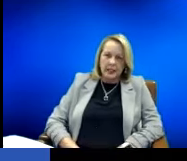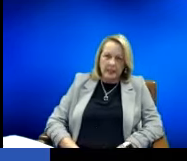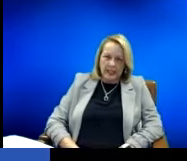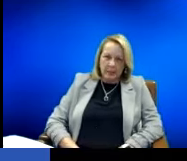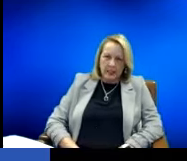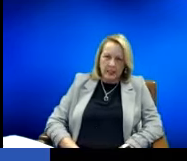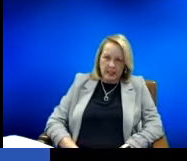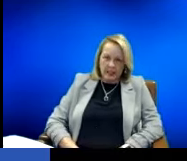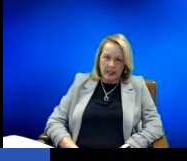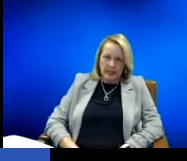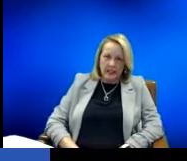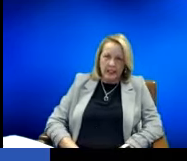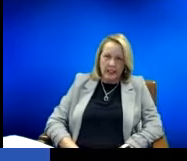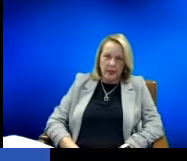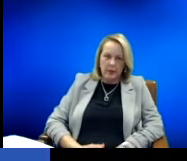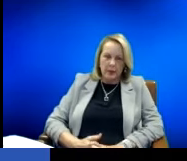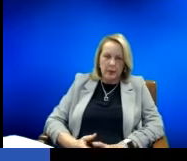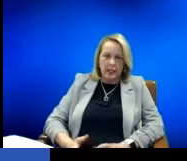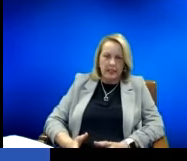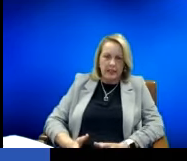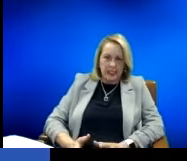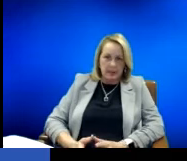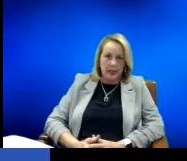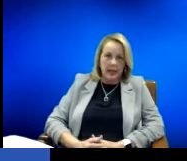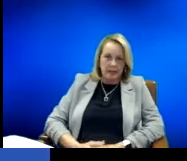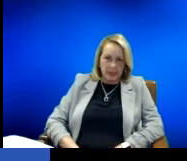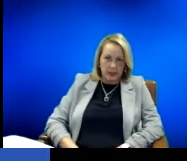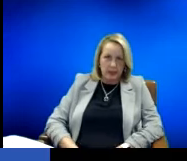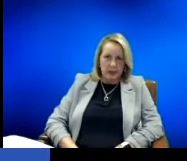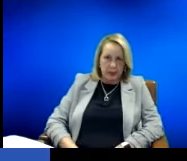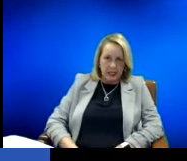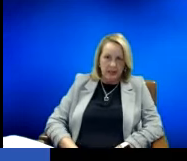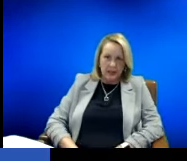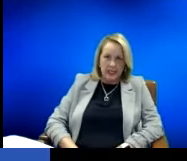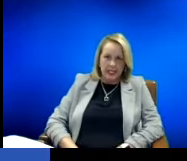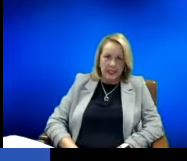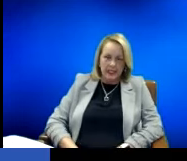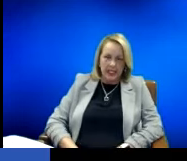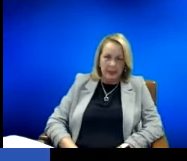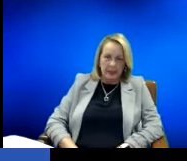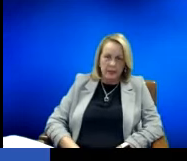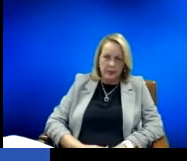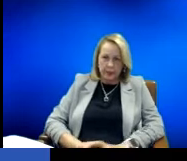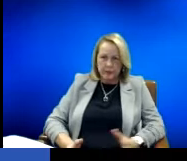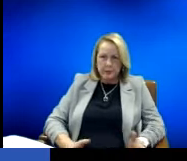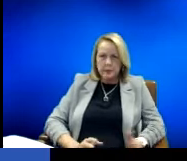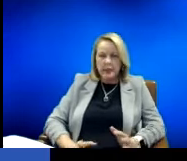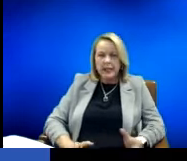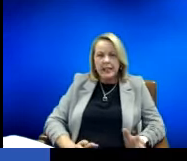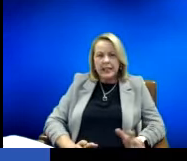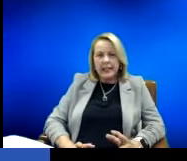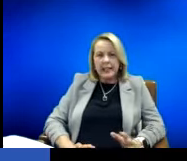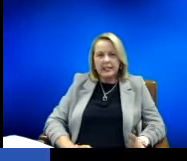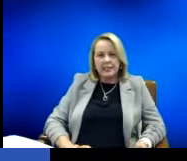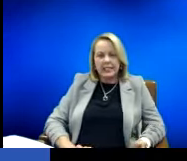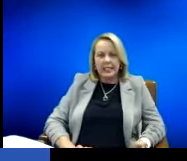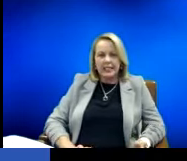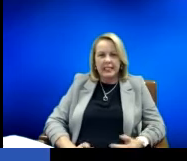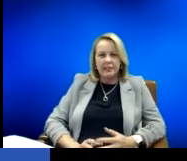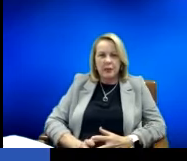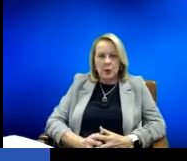with the investment consultant to determine what the investment options should be for Texas ABLE. They